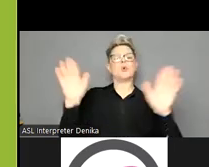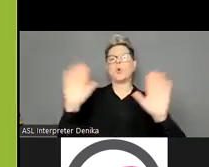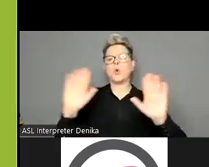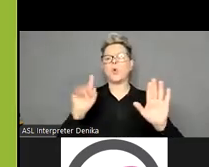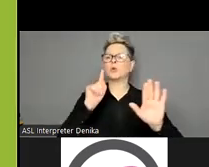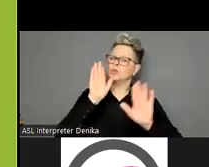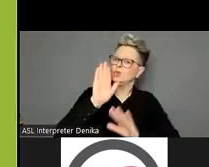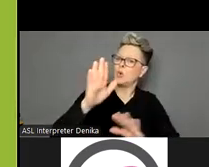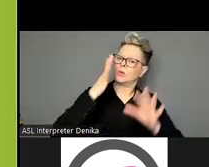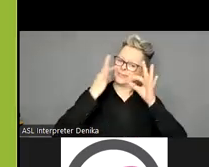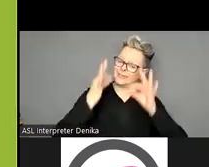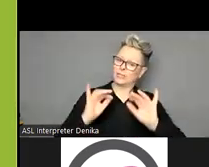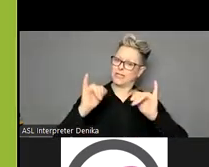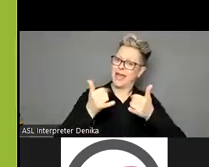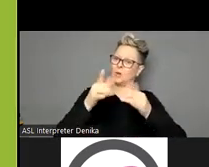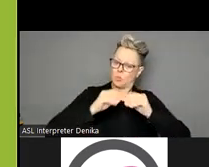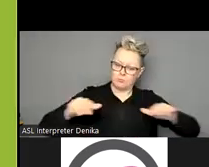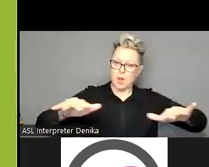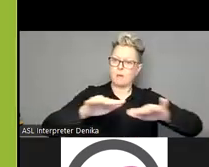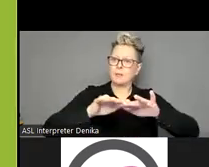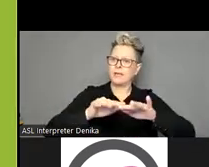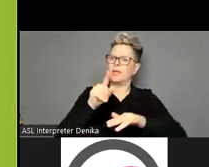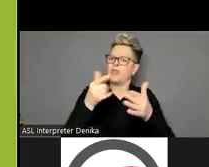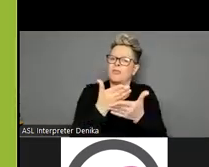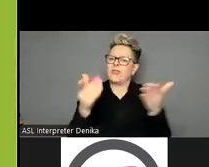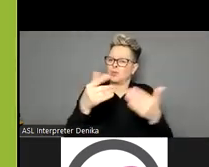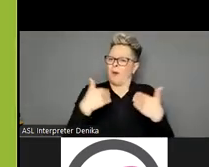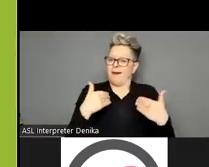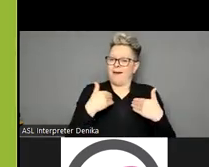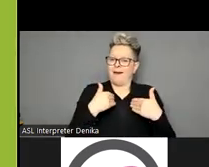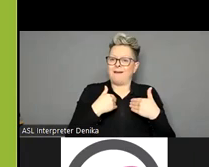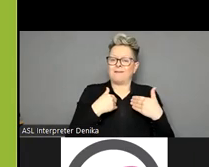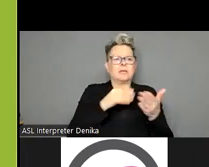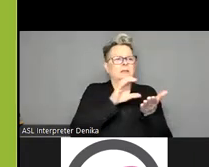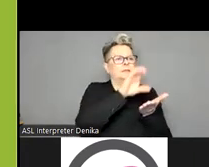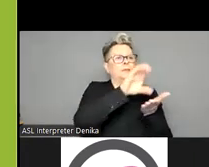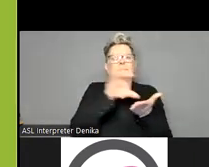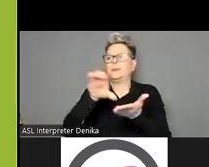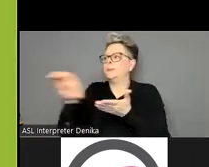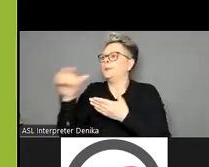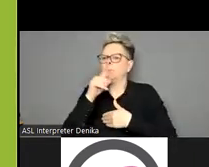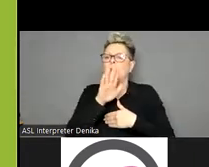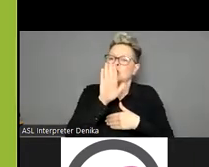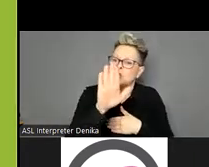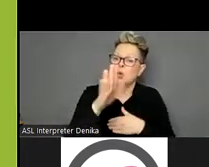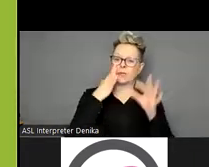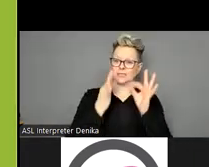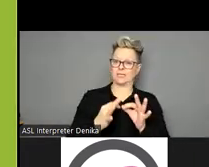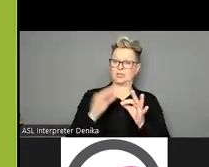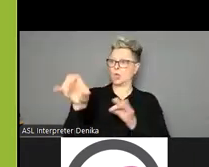you're distributing your property. It's your choice, no one else's. And you need